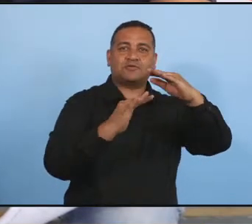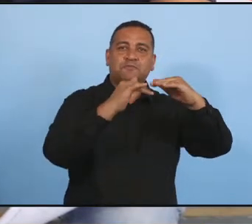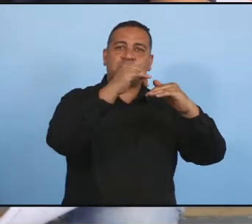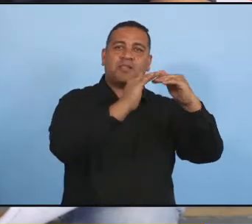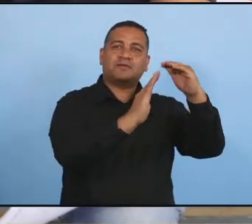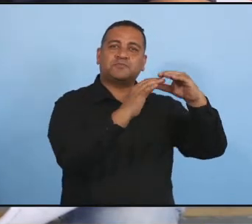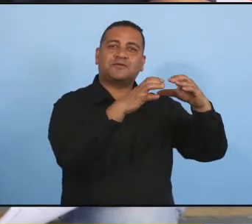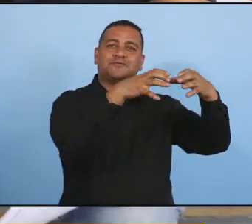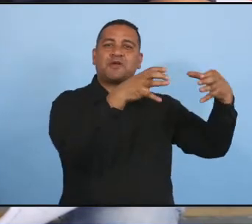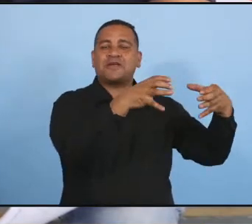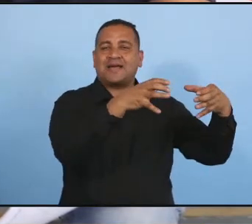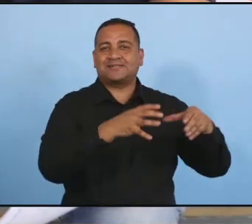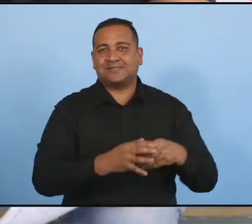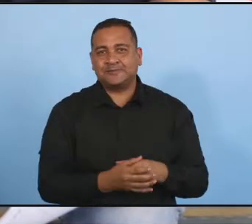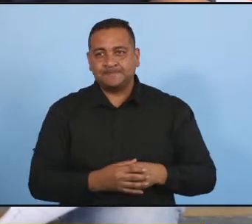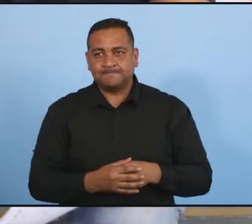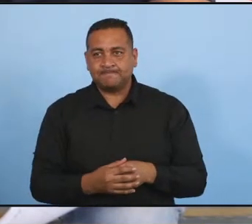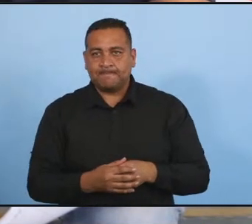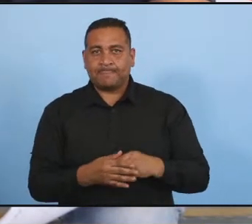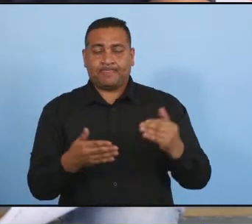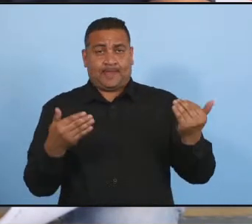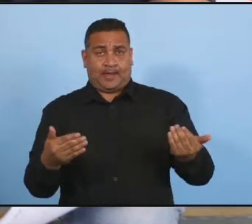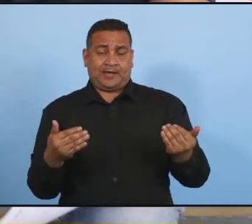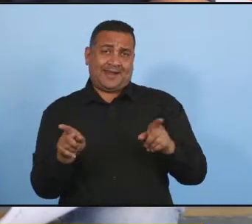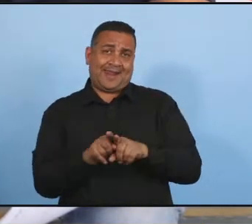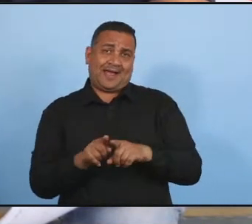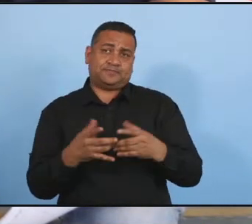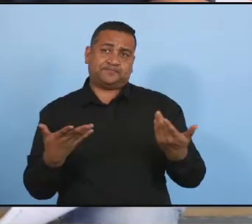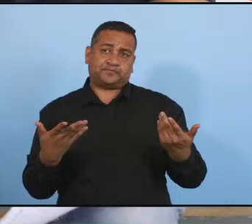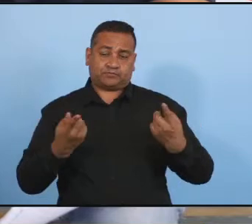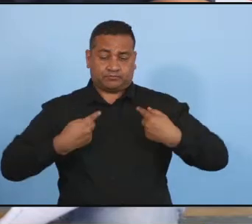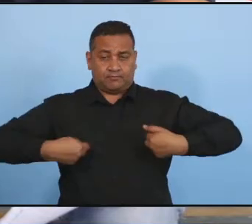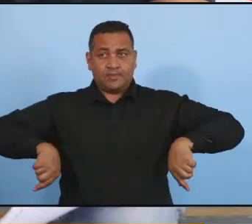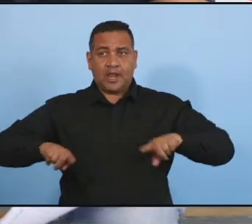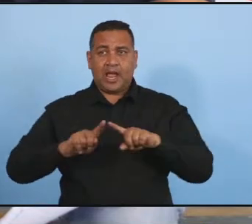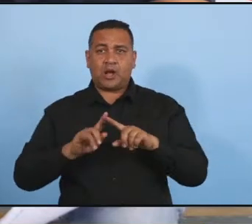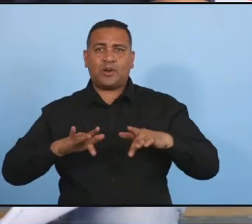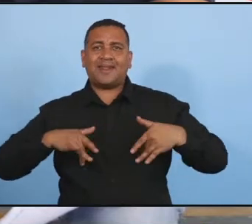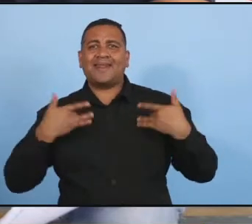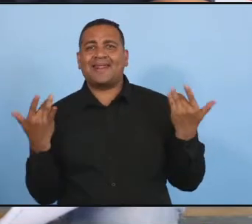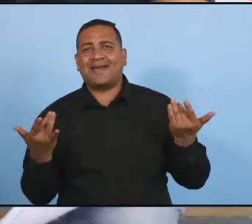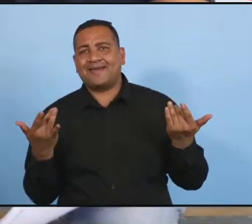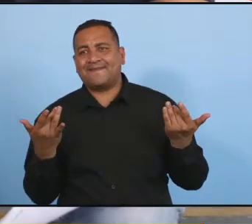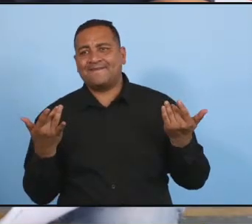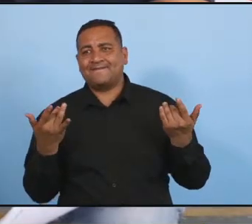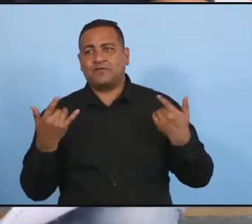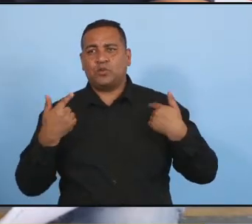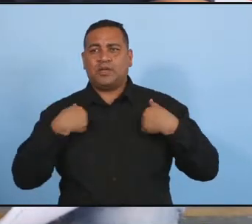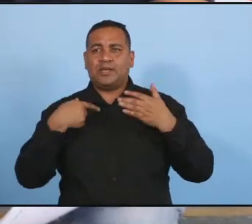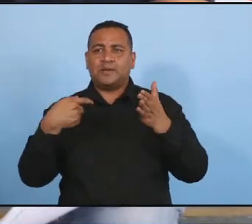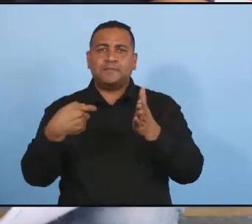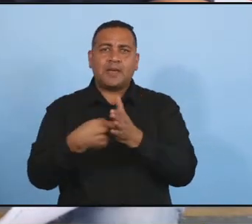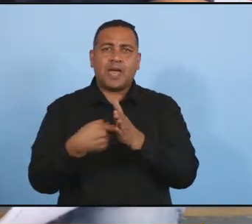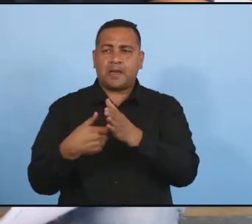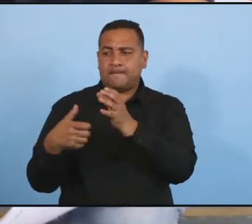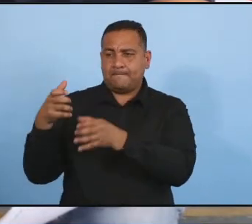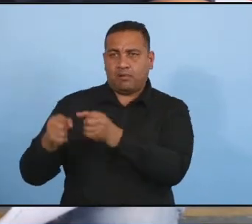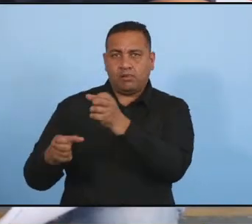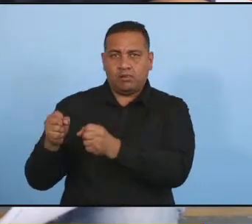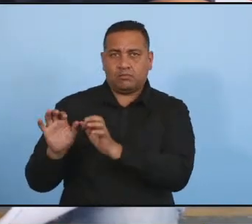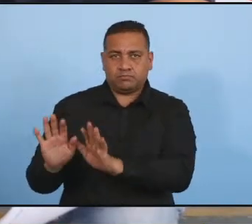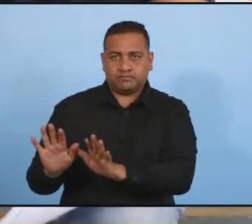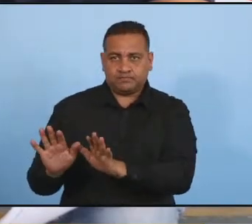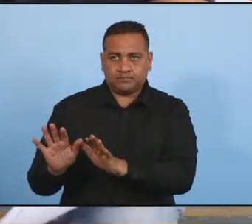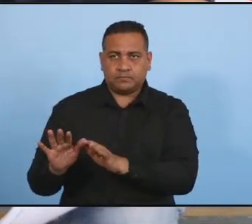if we look in our basic lives, we buy our milk, our yogurts and all these things, our cool drinks, and where do they come from? How are